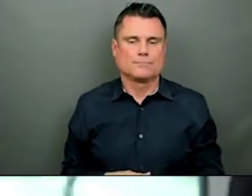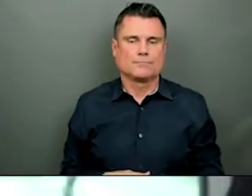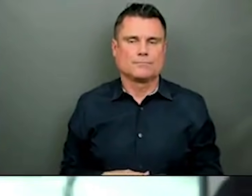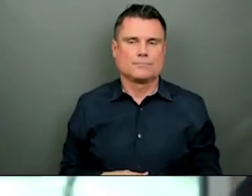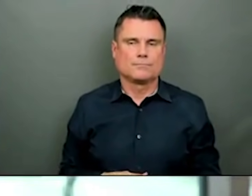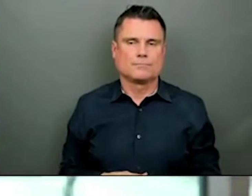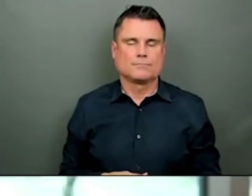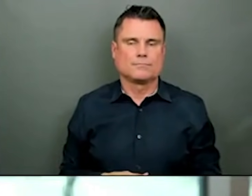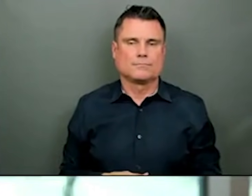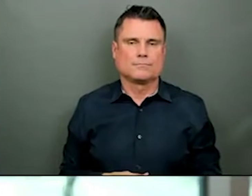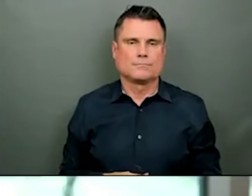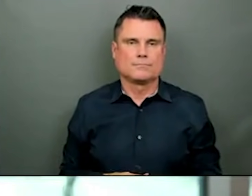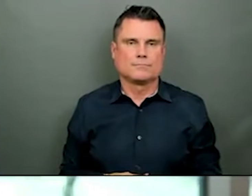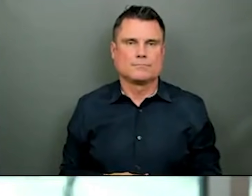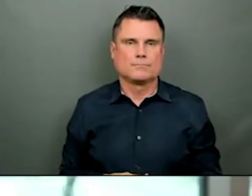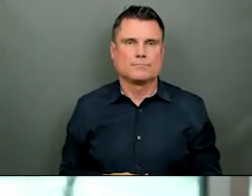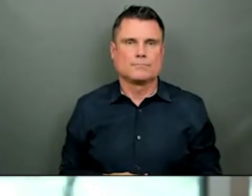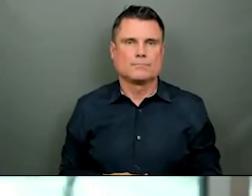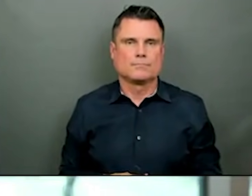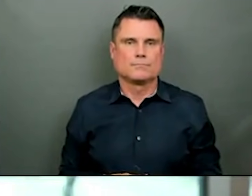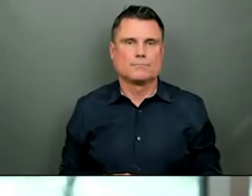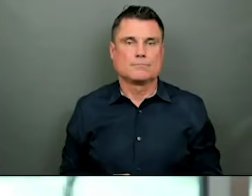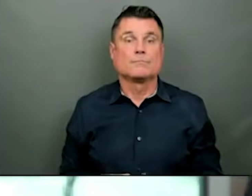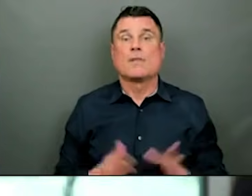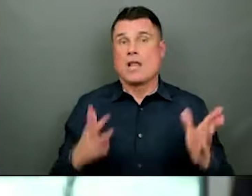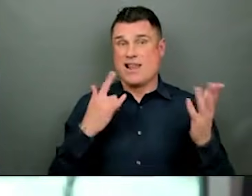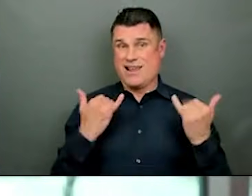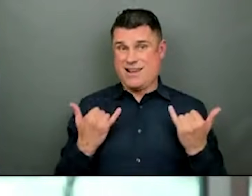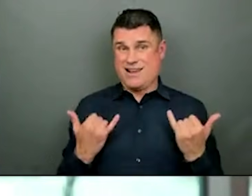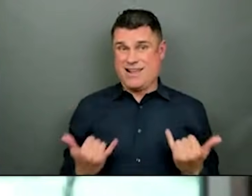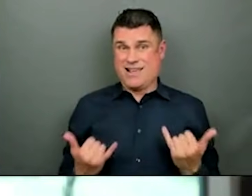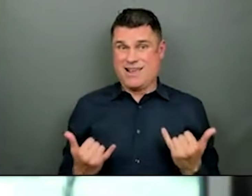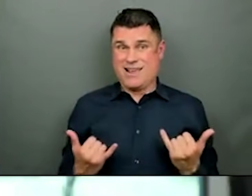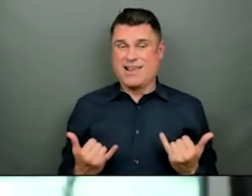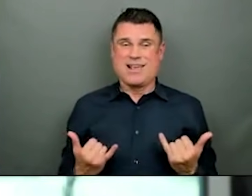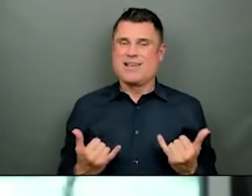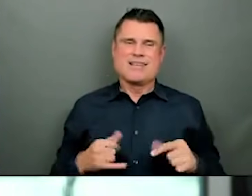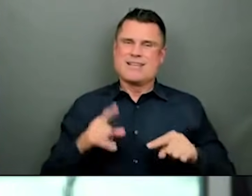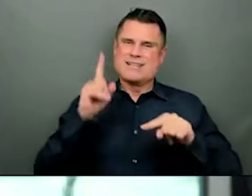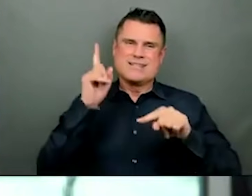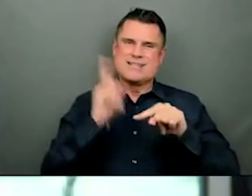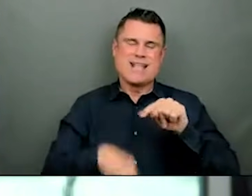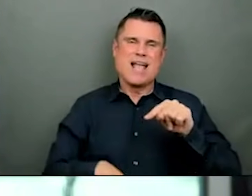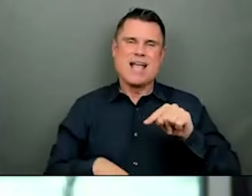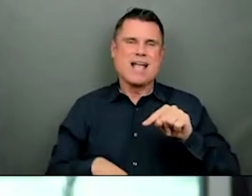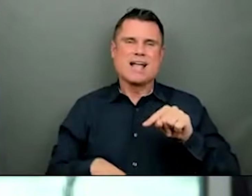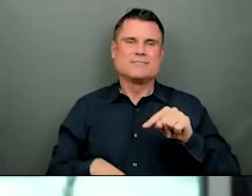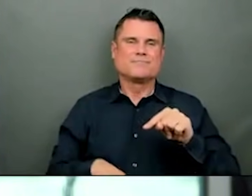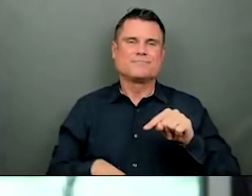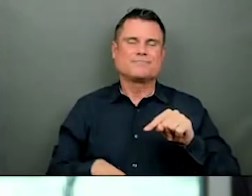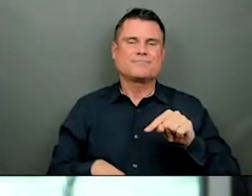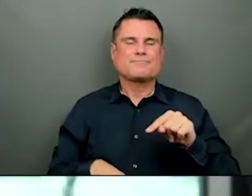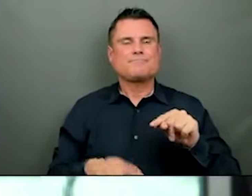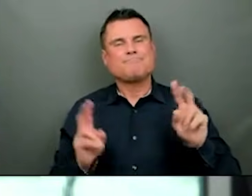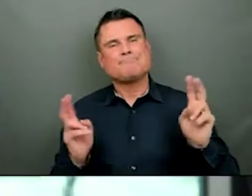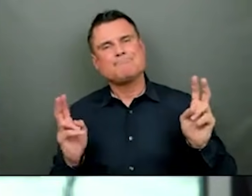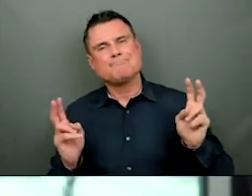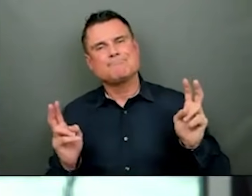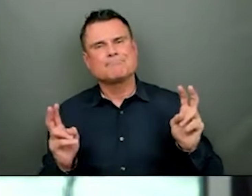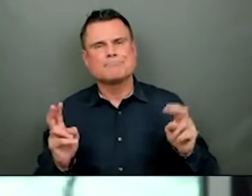numbers in different parts of the province, and we're focusing on those, trying not to let them take off. But I think there is